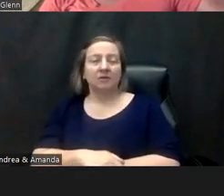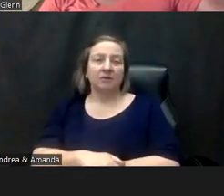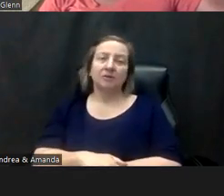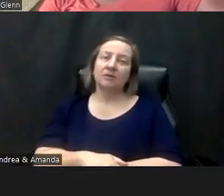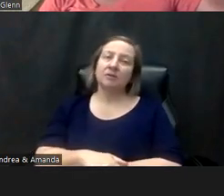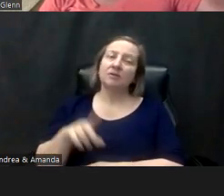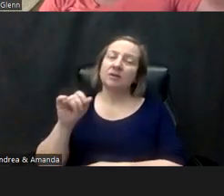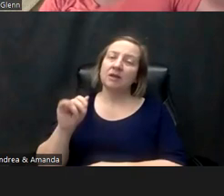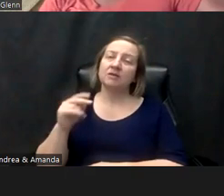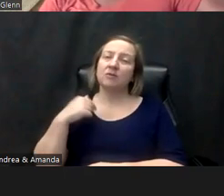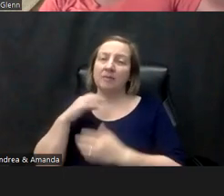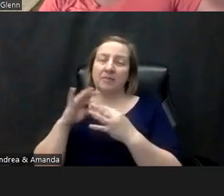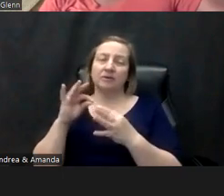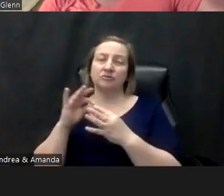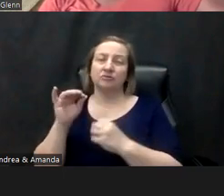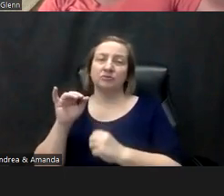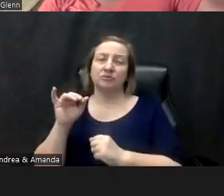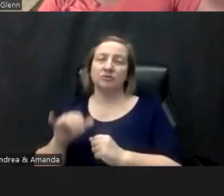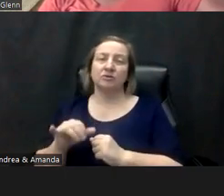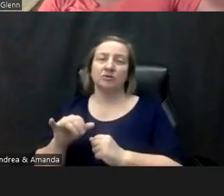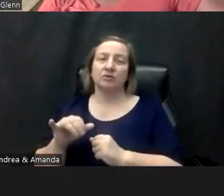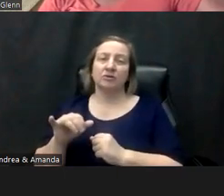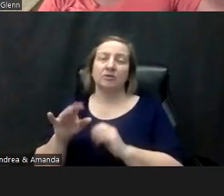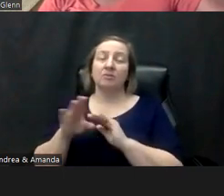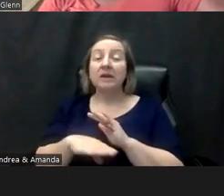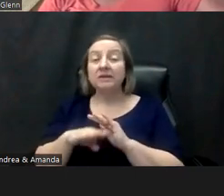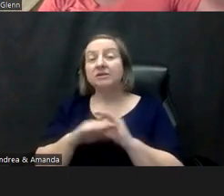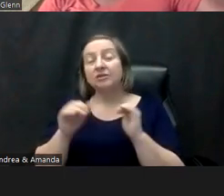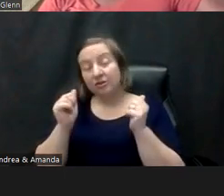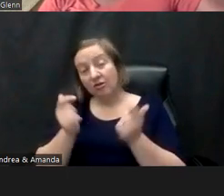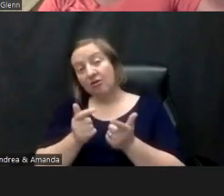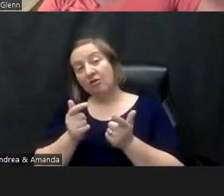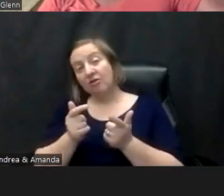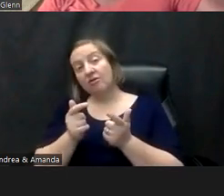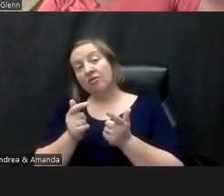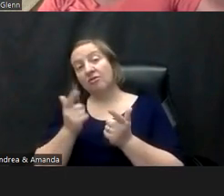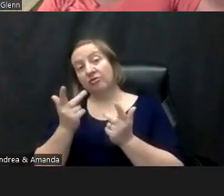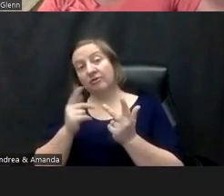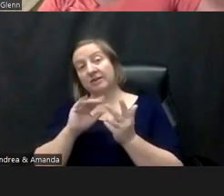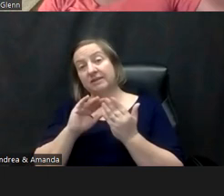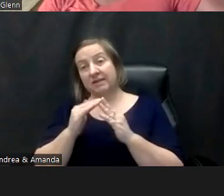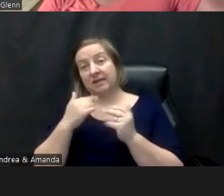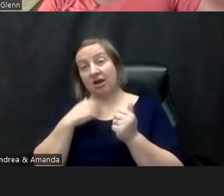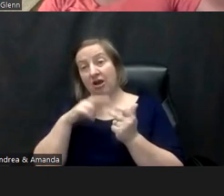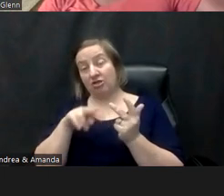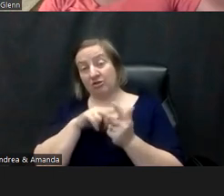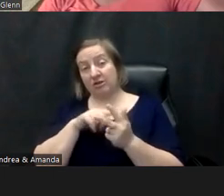So I mentioned this, that basically all three cities that I looked at